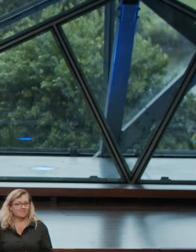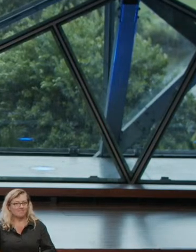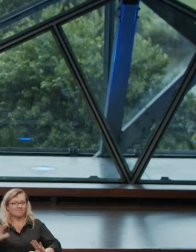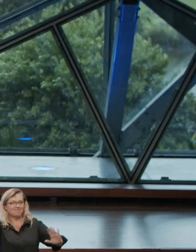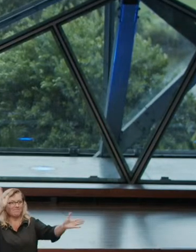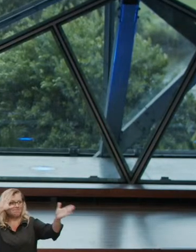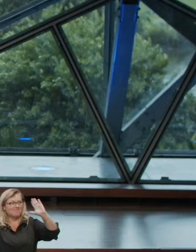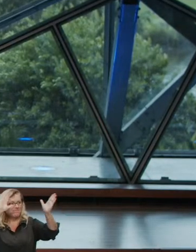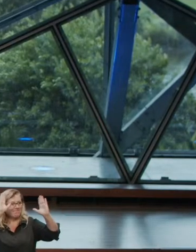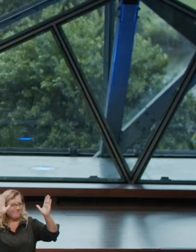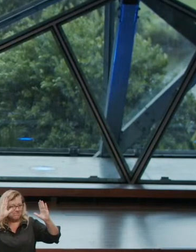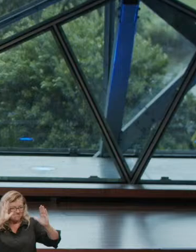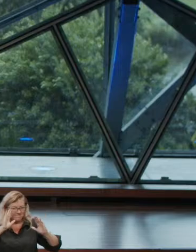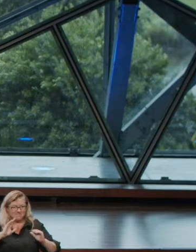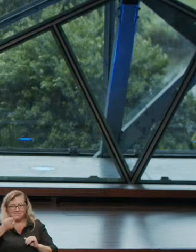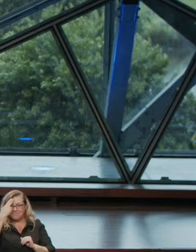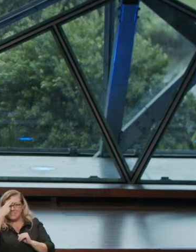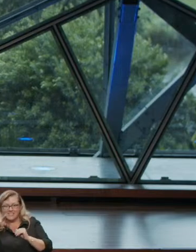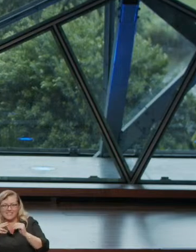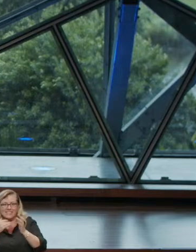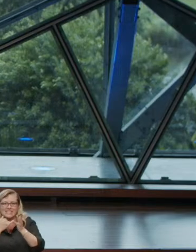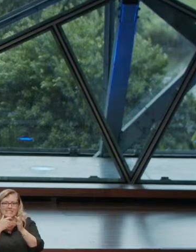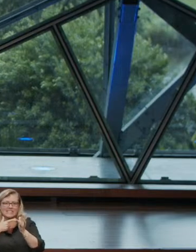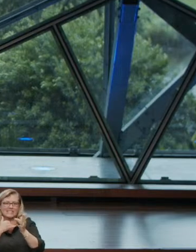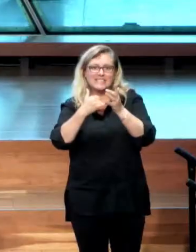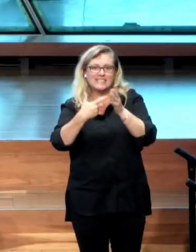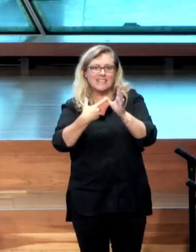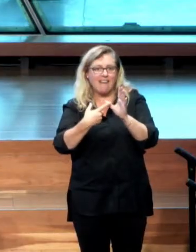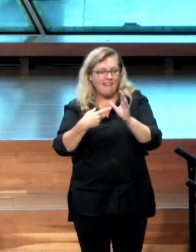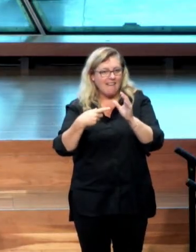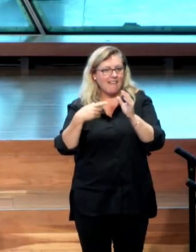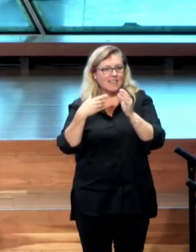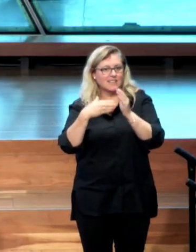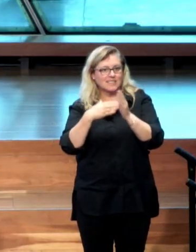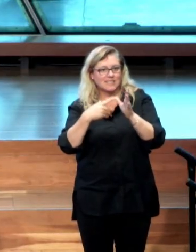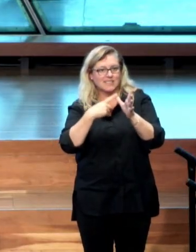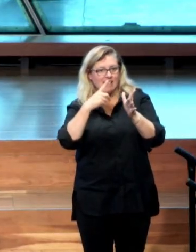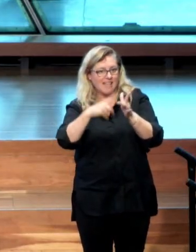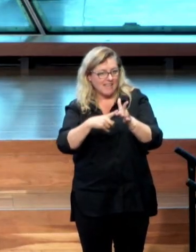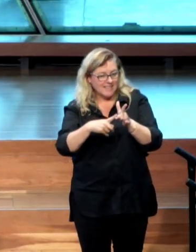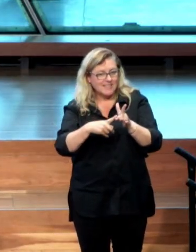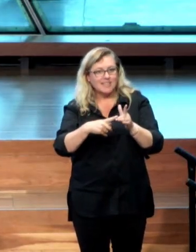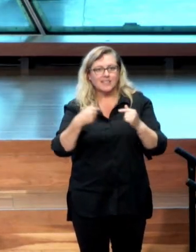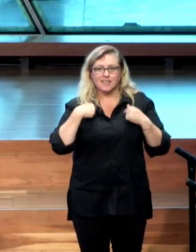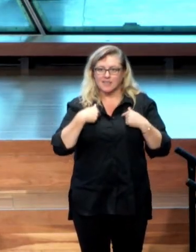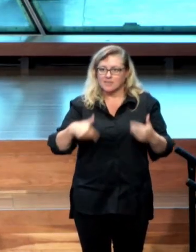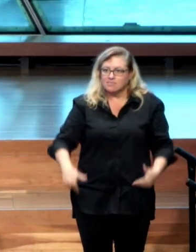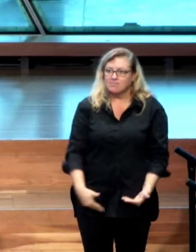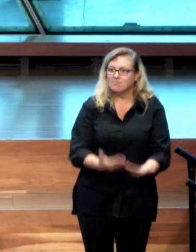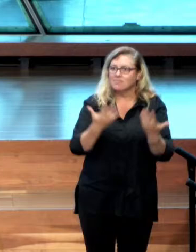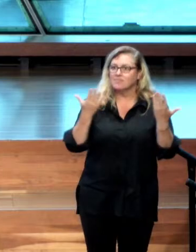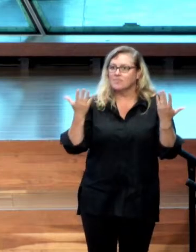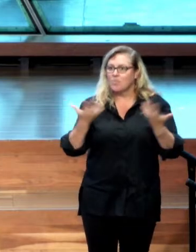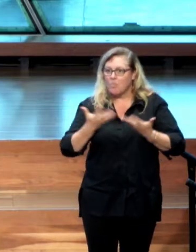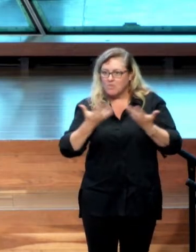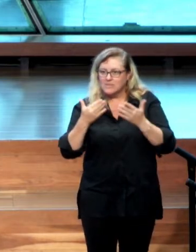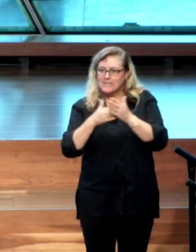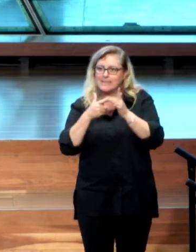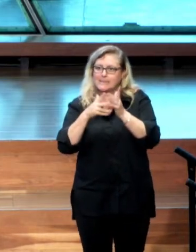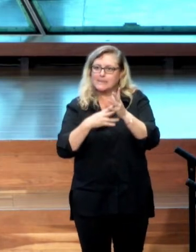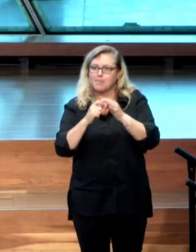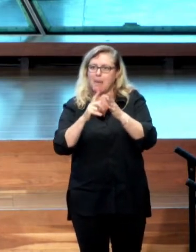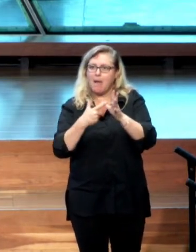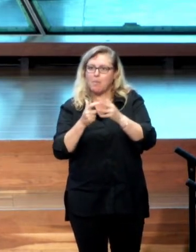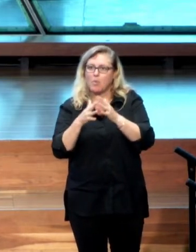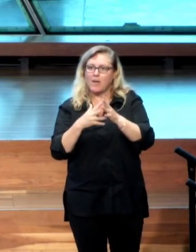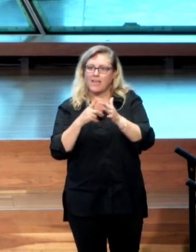Hi everyone, my name is Sister Zai. I am Mofu Achihera, born and raised in Zimbabwe. I